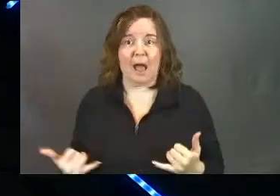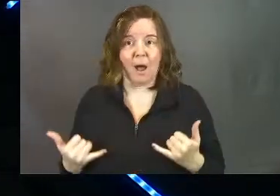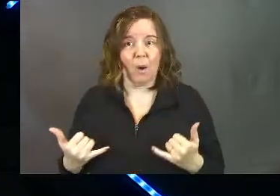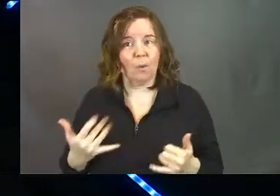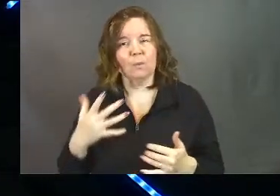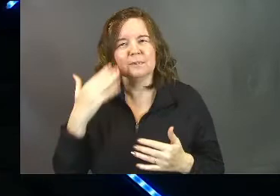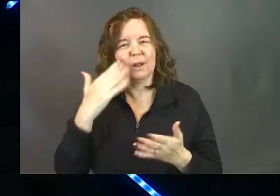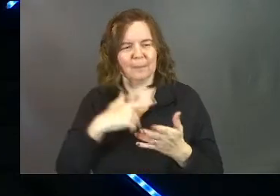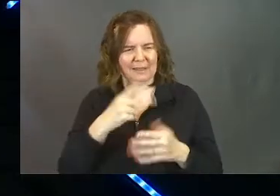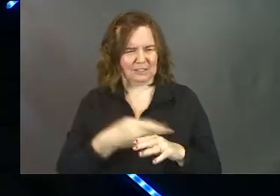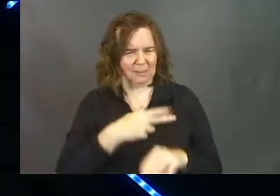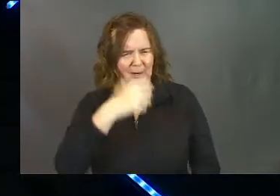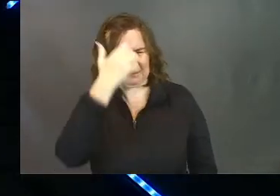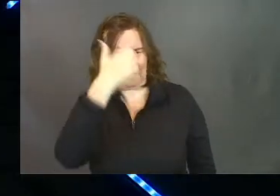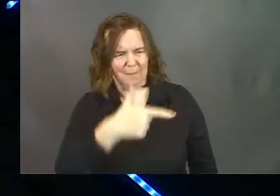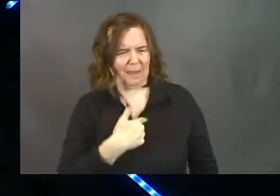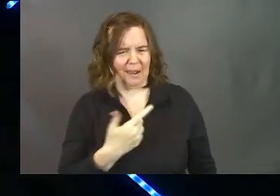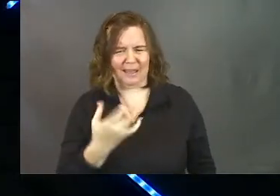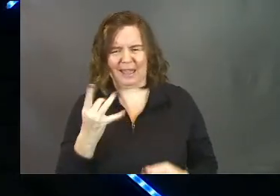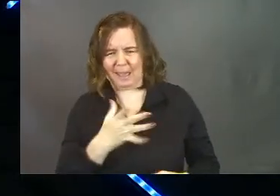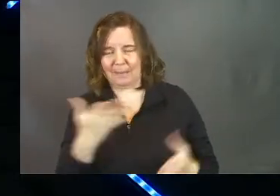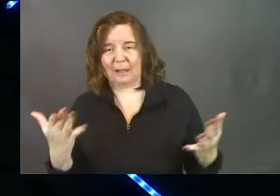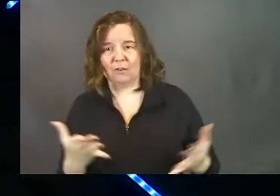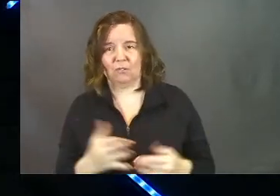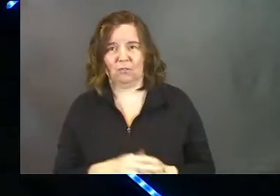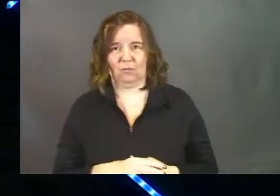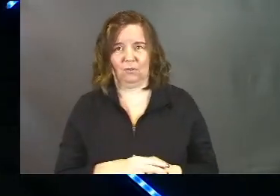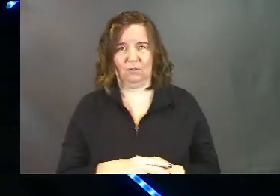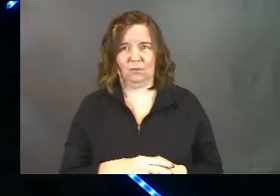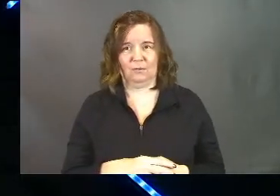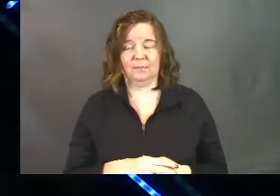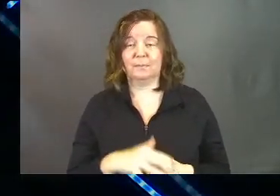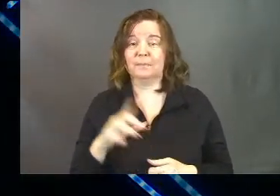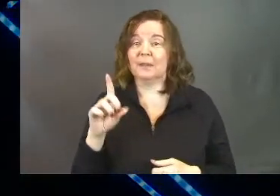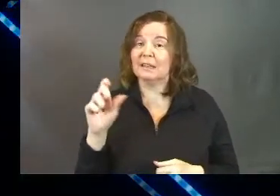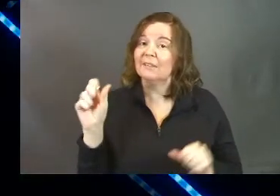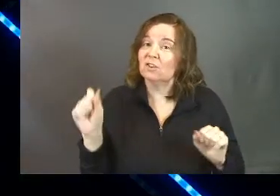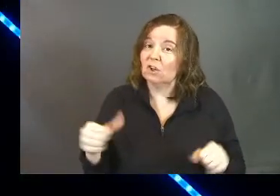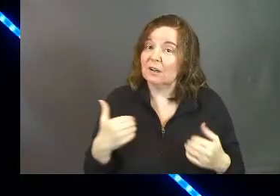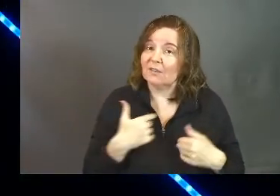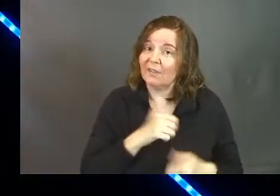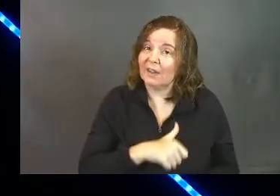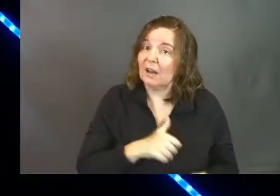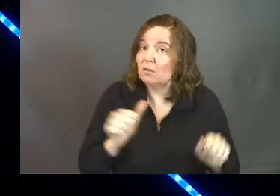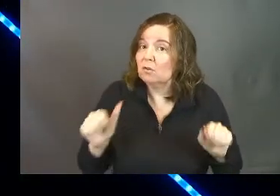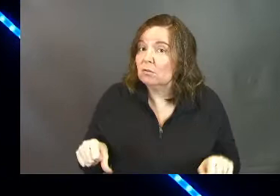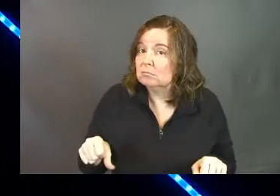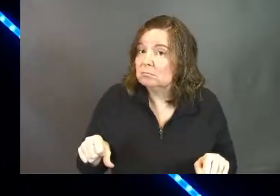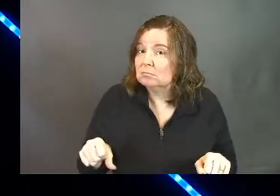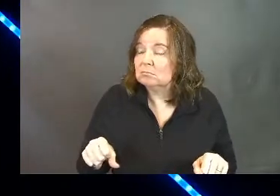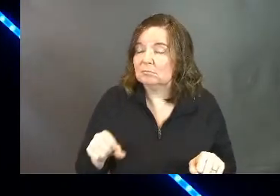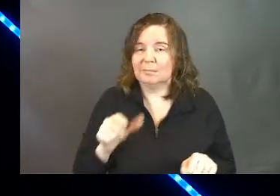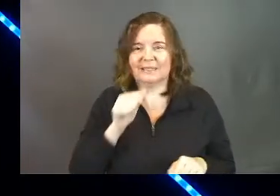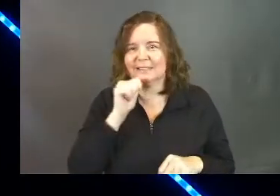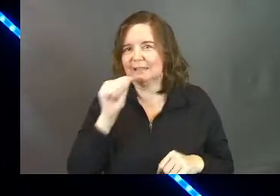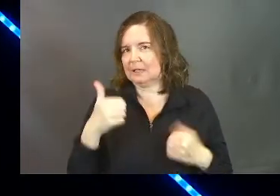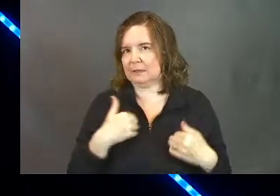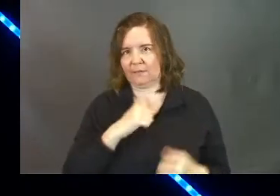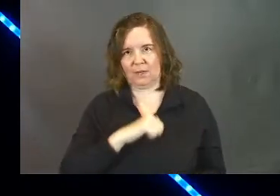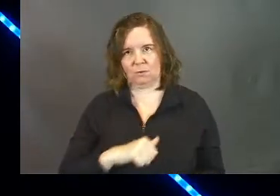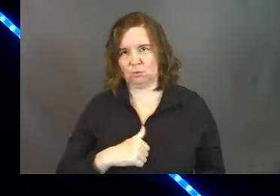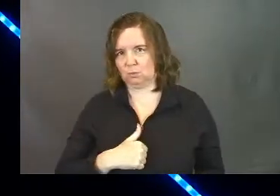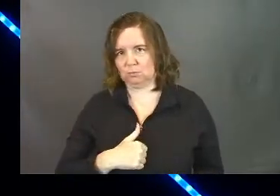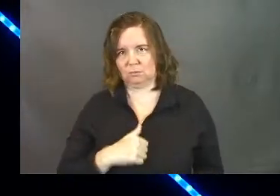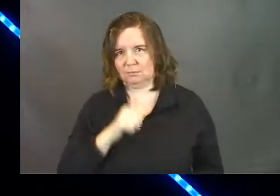And these sheep are dumb, and I hate being here. David could have had that attitude. David does not have that